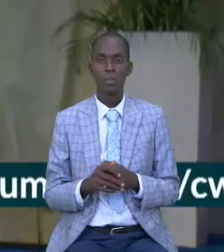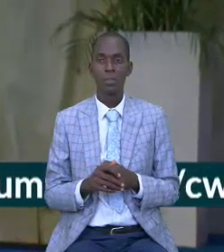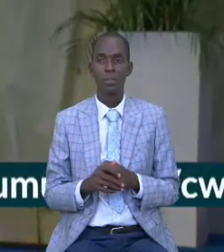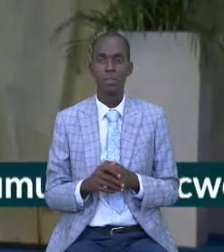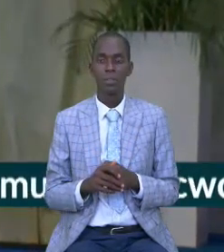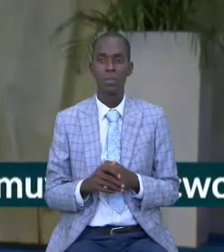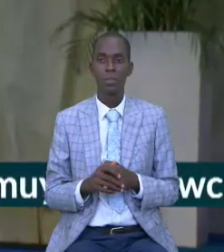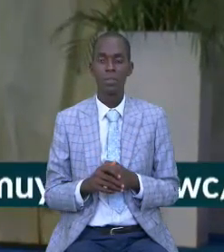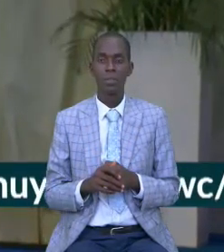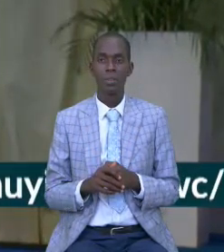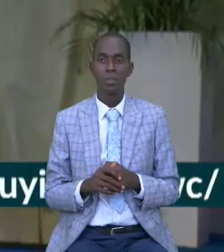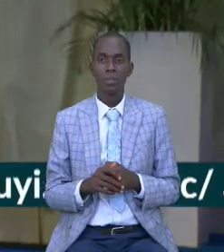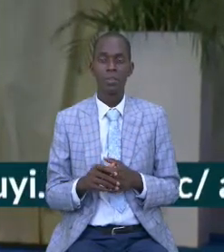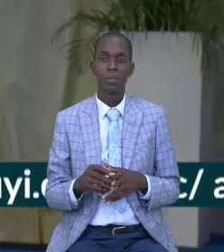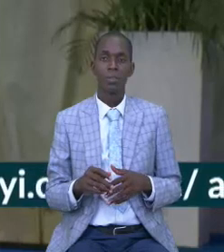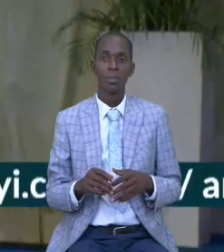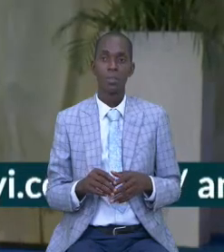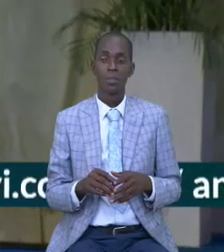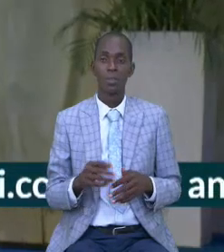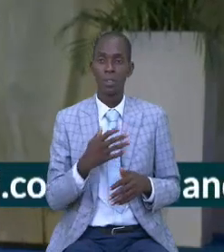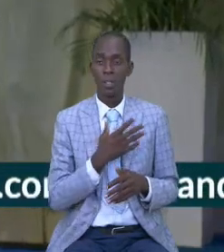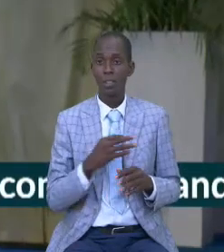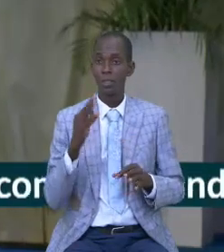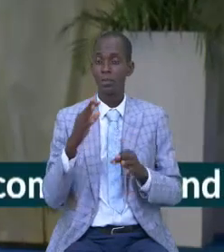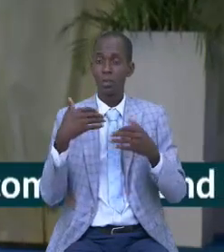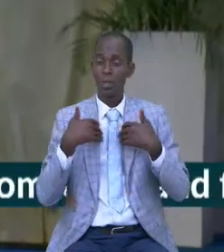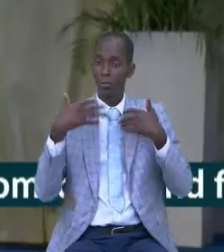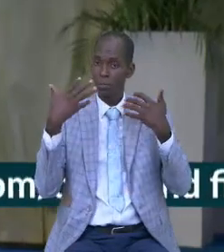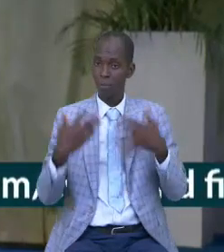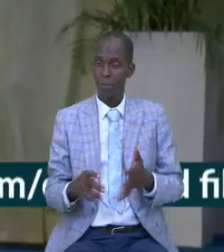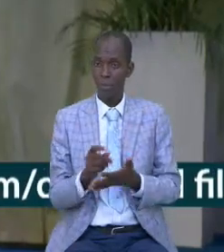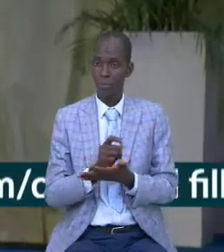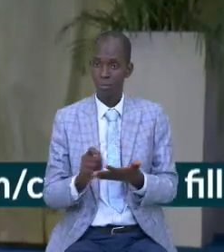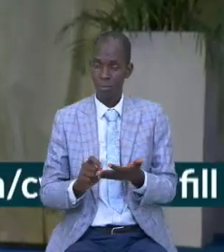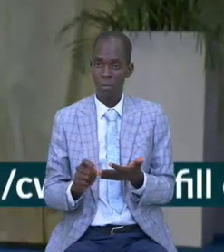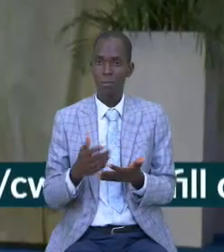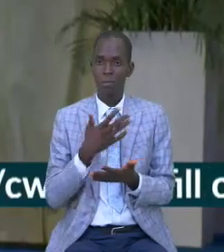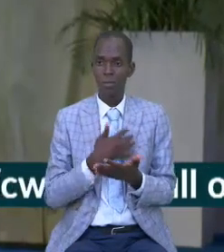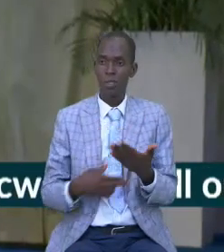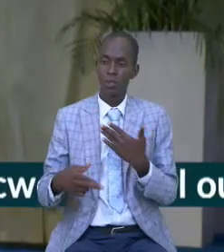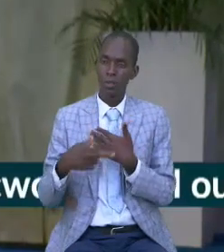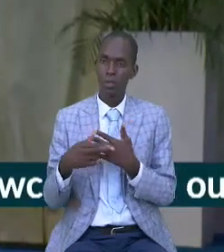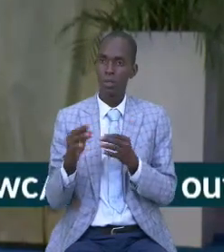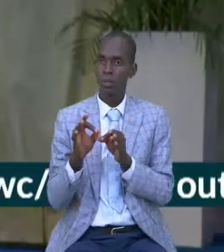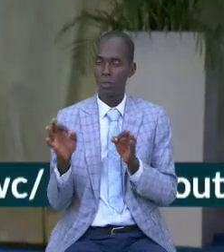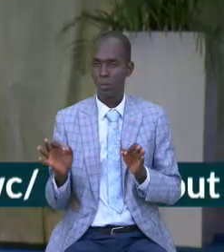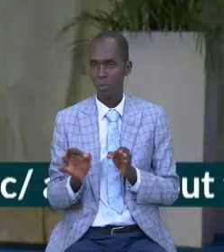And let's know you have completed the registration.